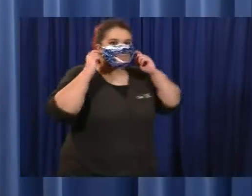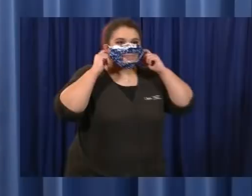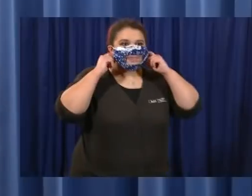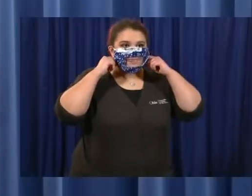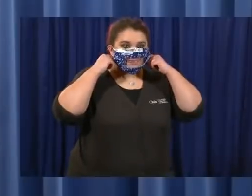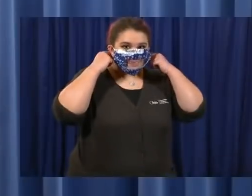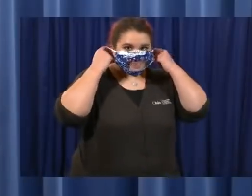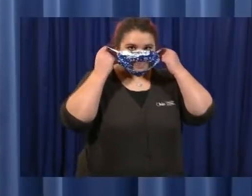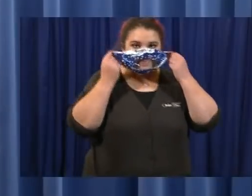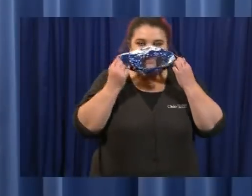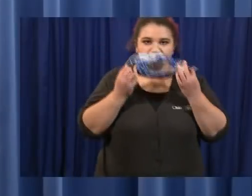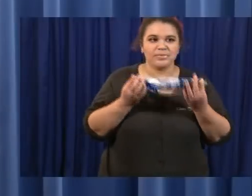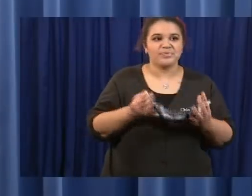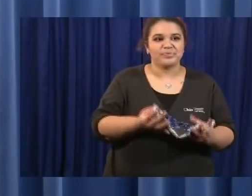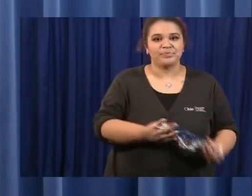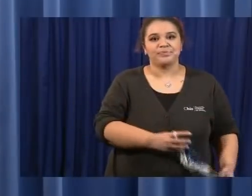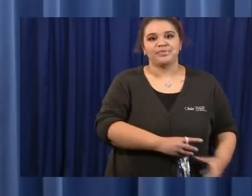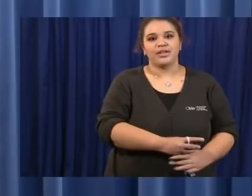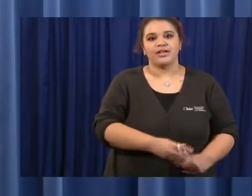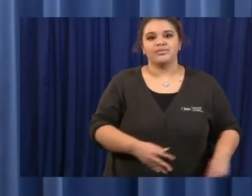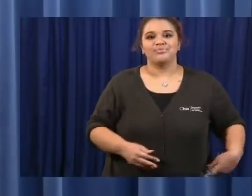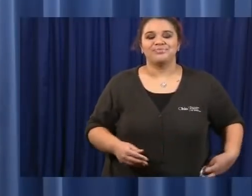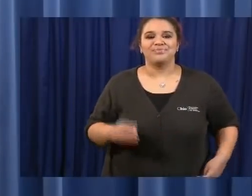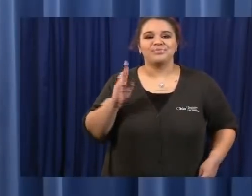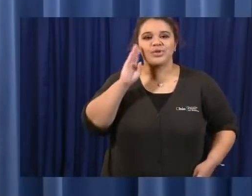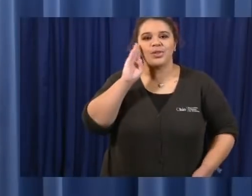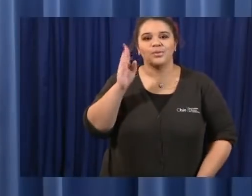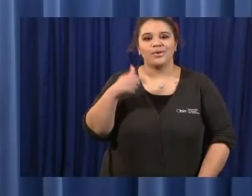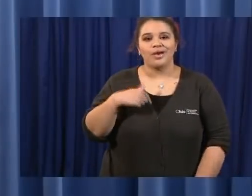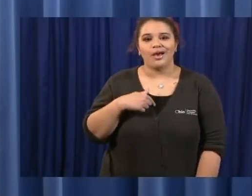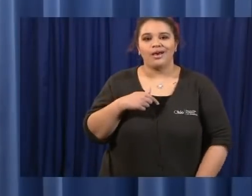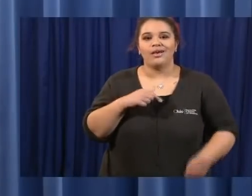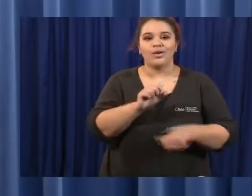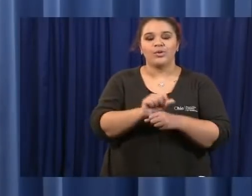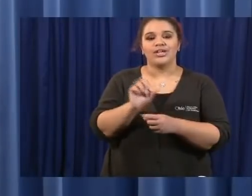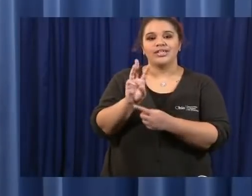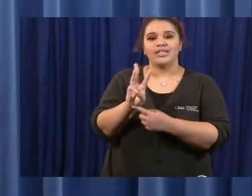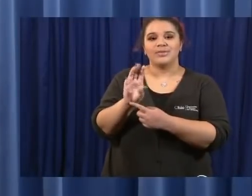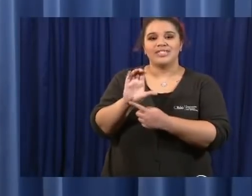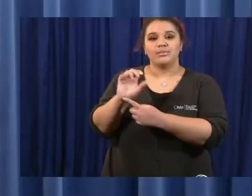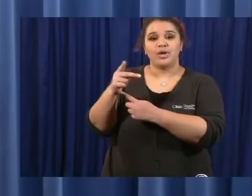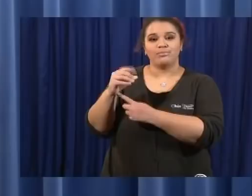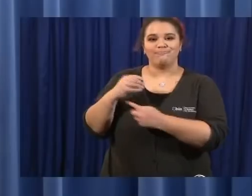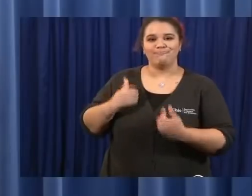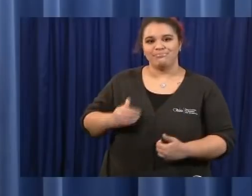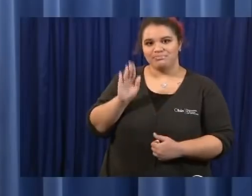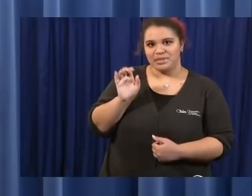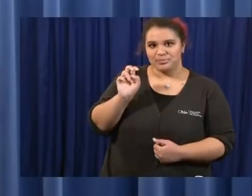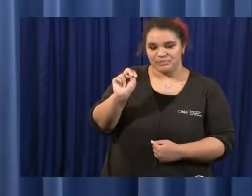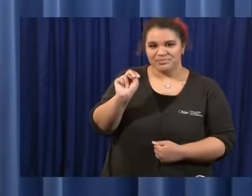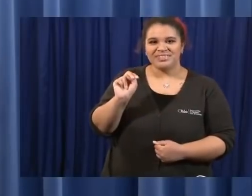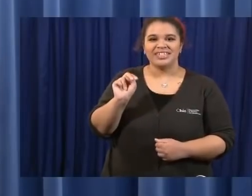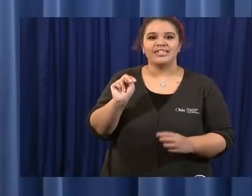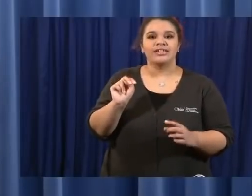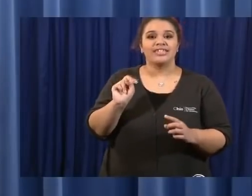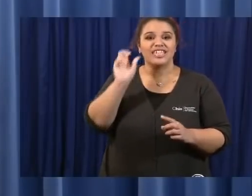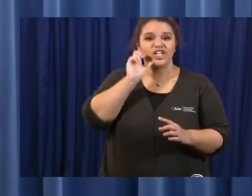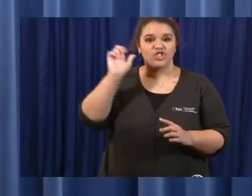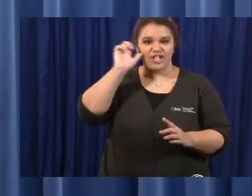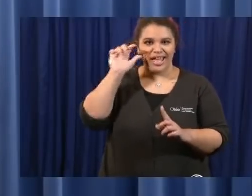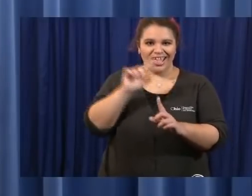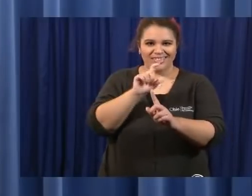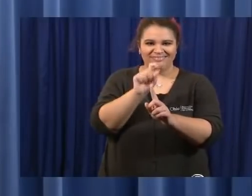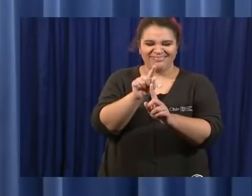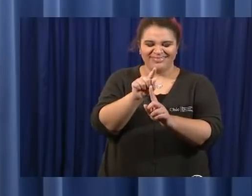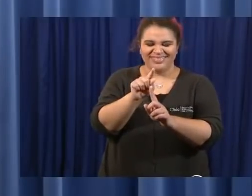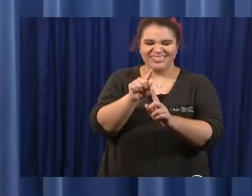Hello, Ben Schwartz with WCPO. Governor DeWine, I want to kind of re-ask the same thing I asked you yesterday.